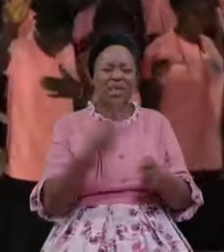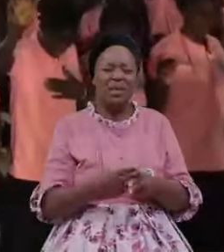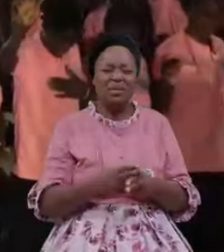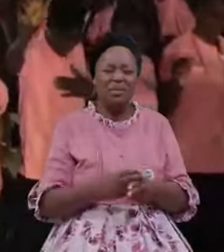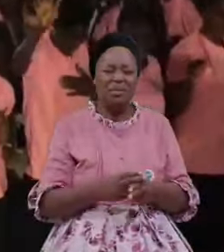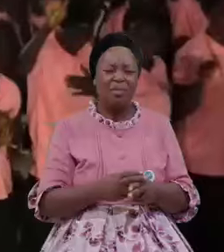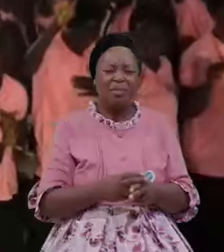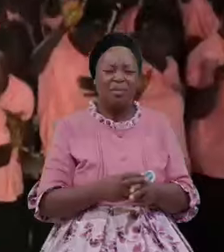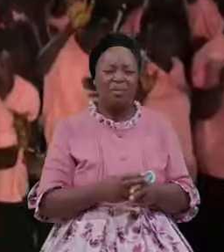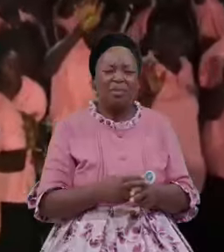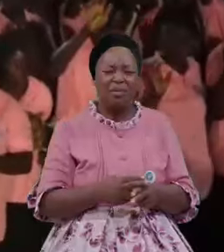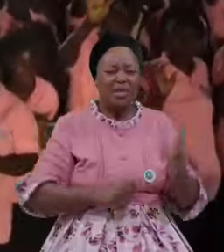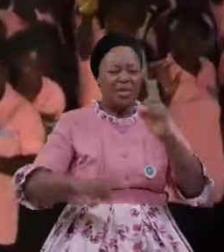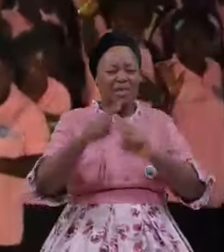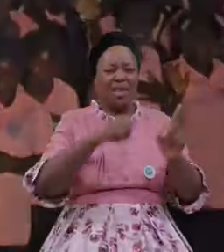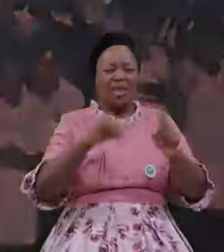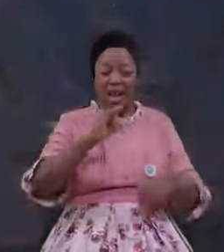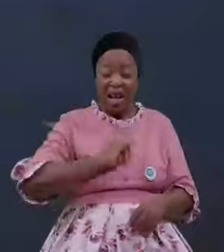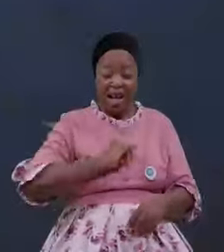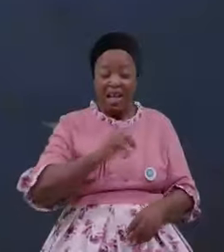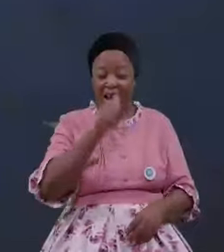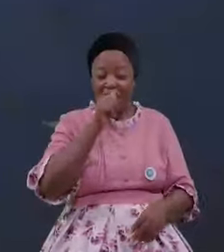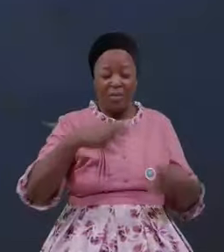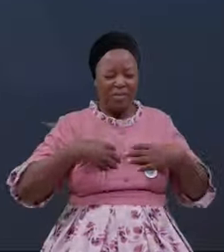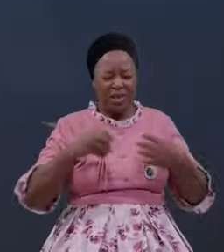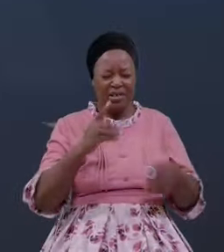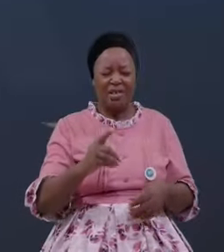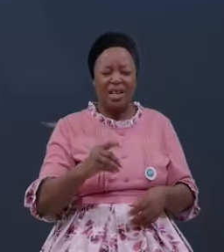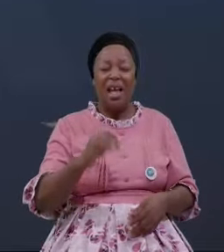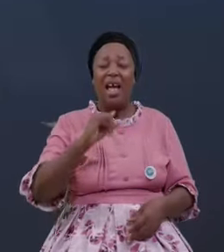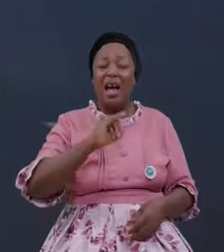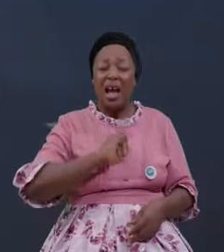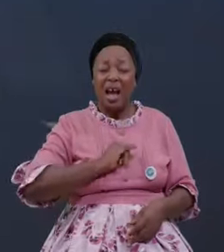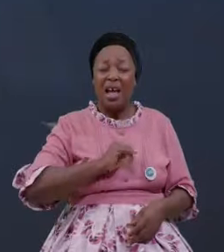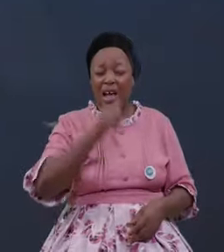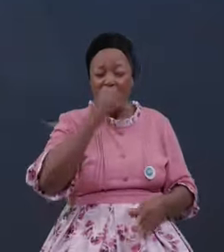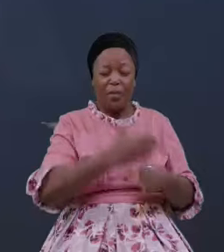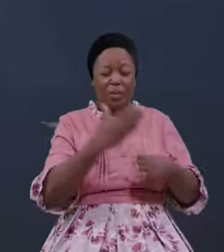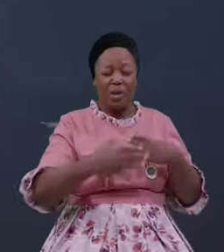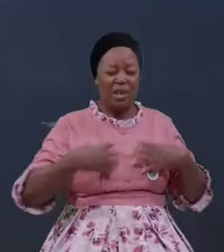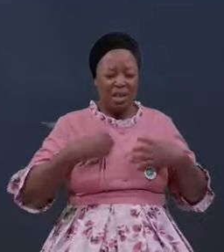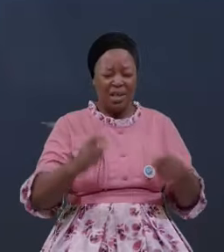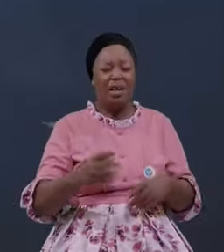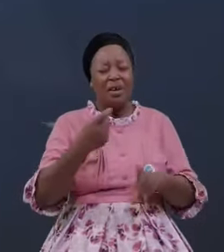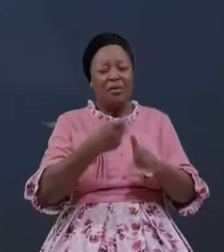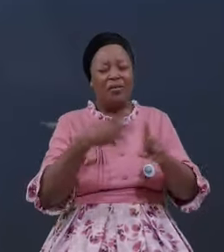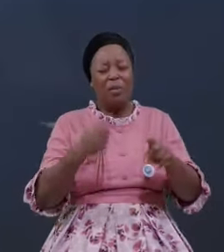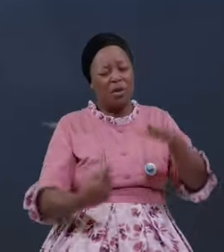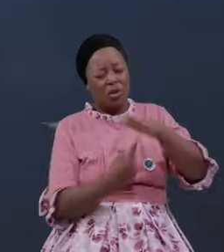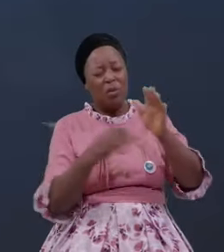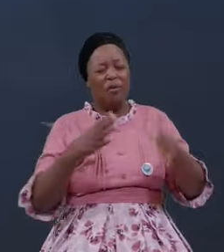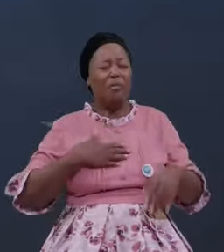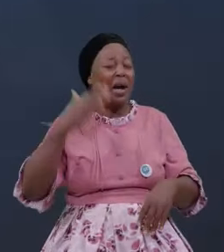I am healed. I am whole. From the top of my head to the tip of